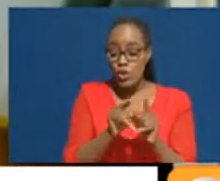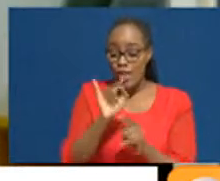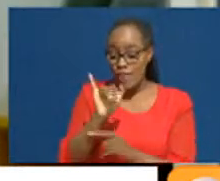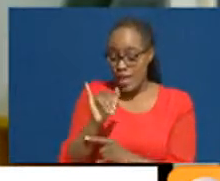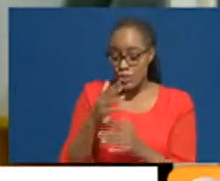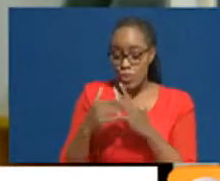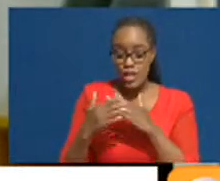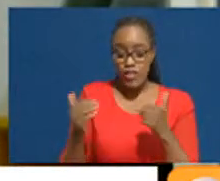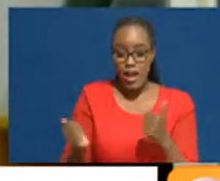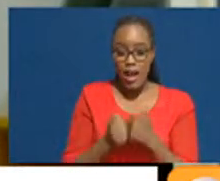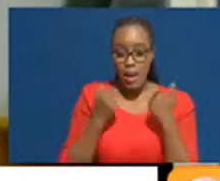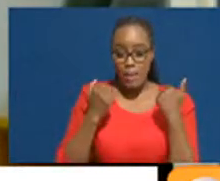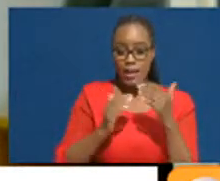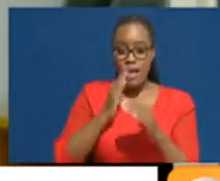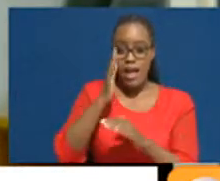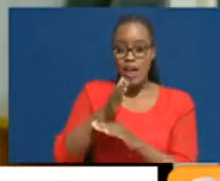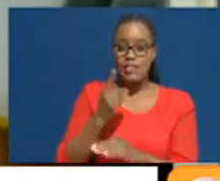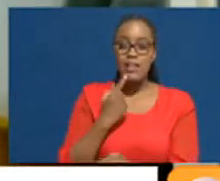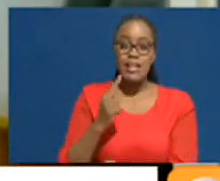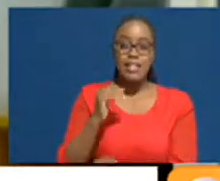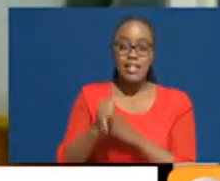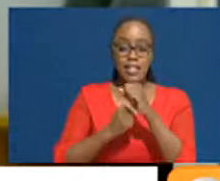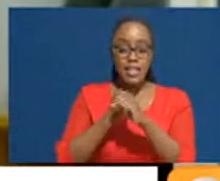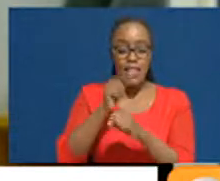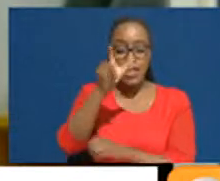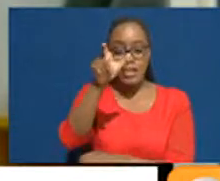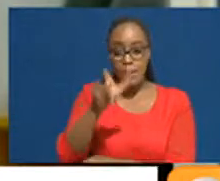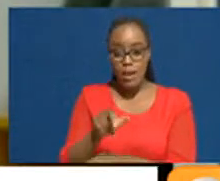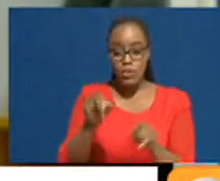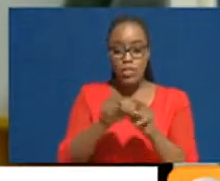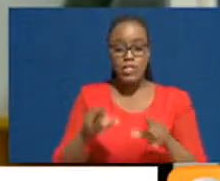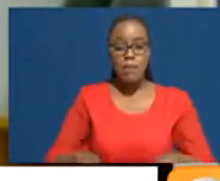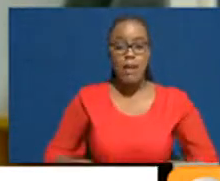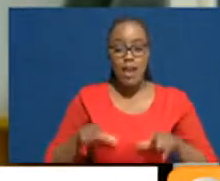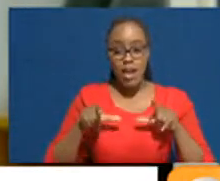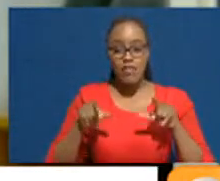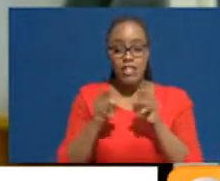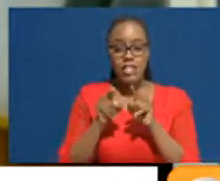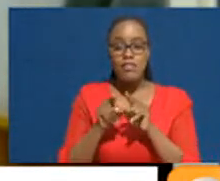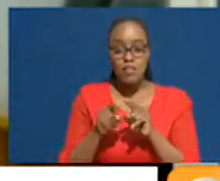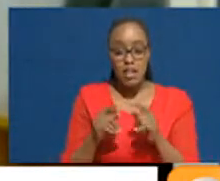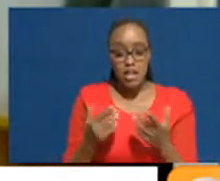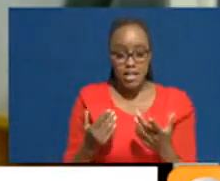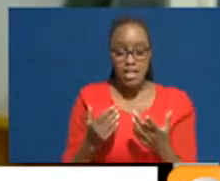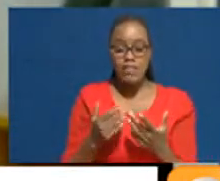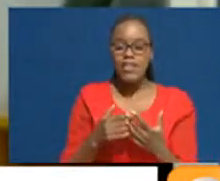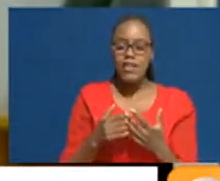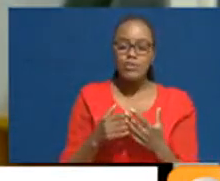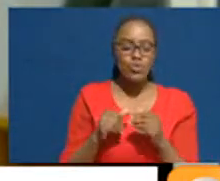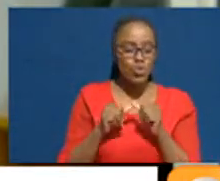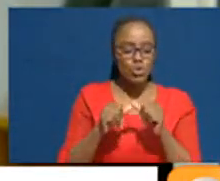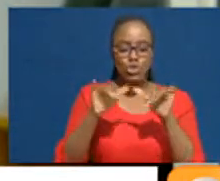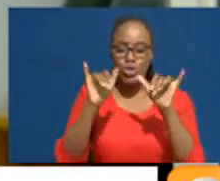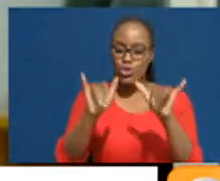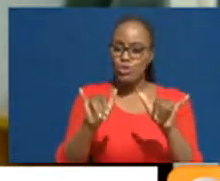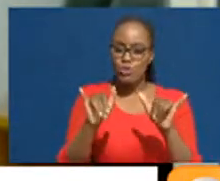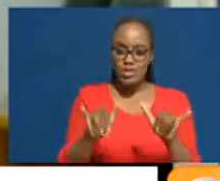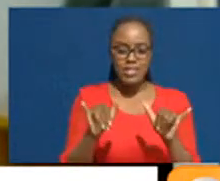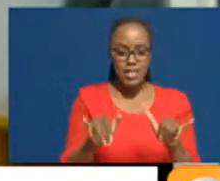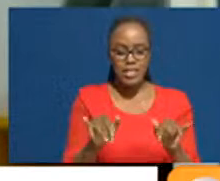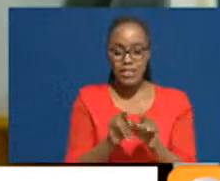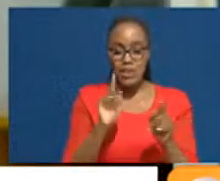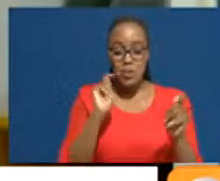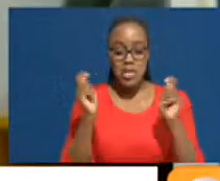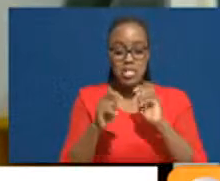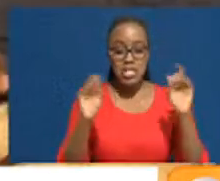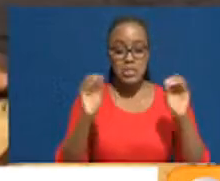event, even after 100 years, if that person is still alive, you'll still be able, the symptoms will still be able to be triggered and the symptoms